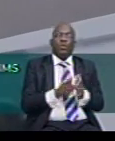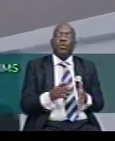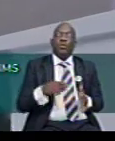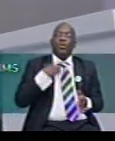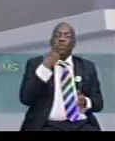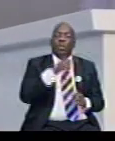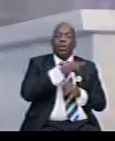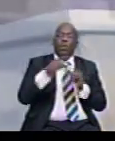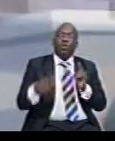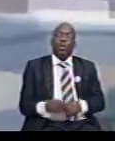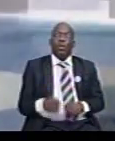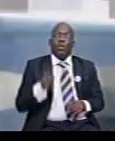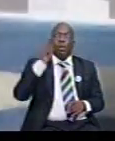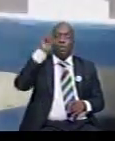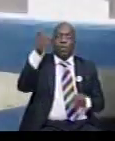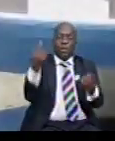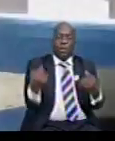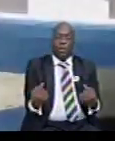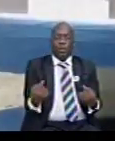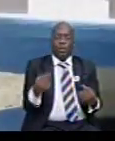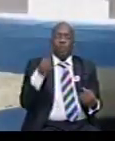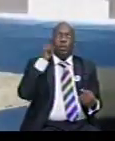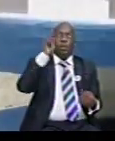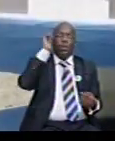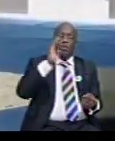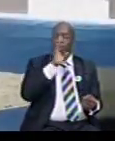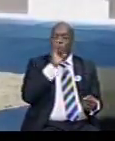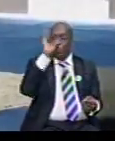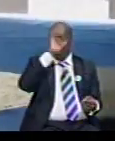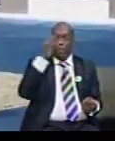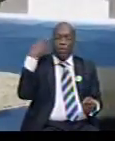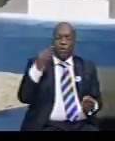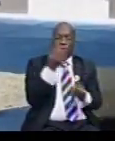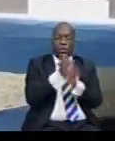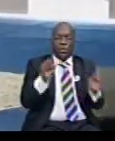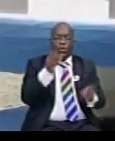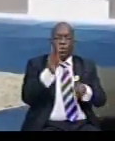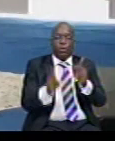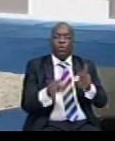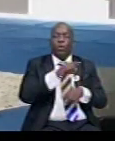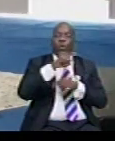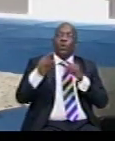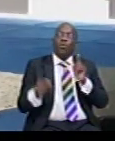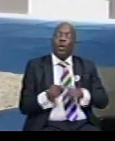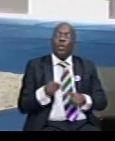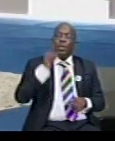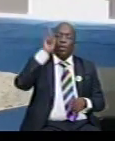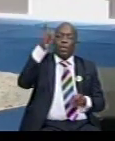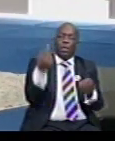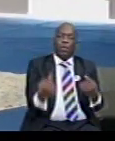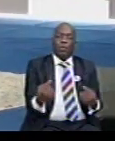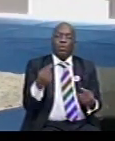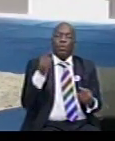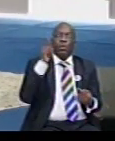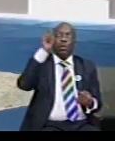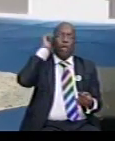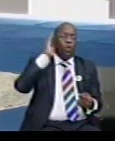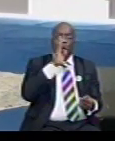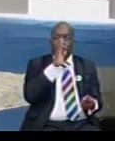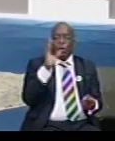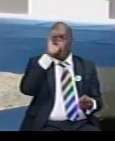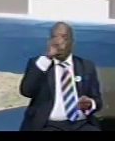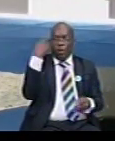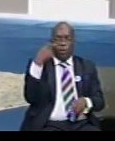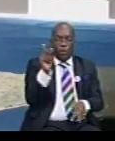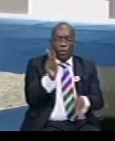for saved people. But that will only happen by faith. When he comes, he'll be looking for people that follow